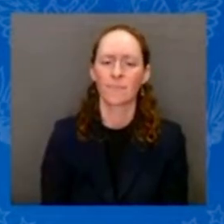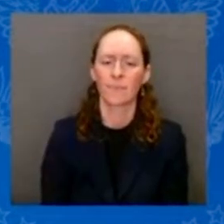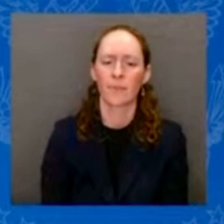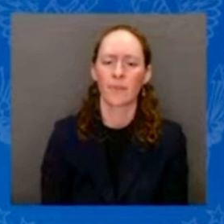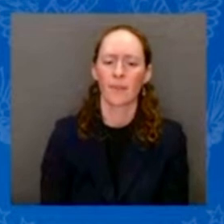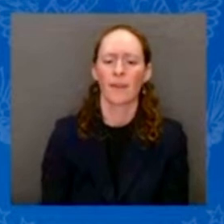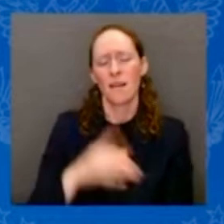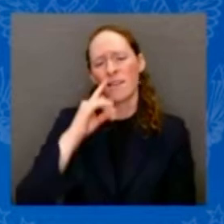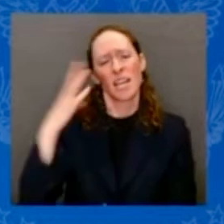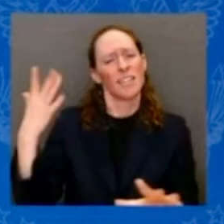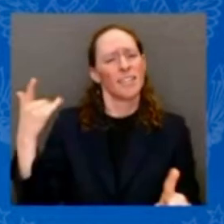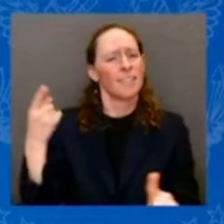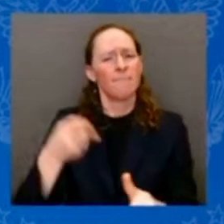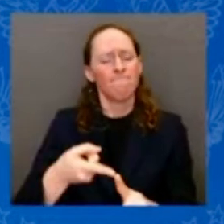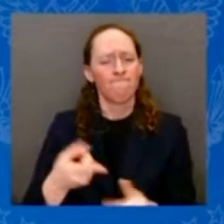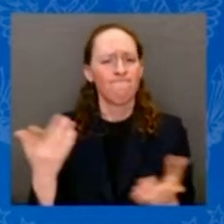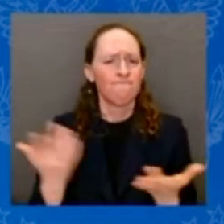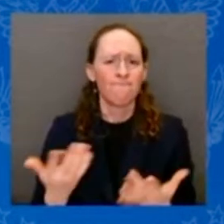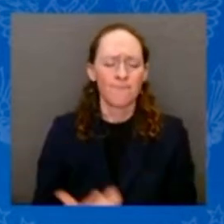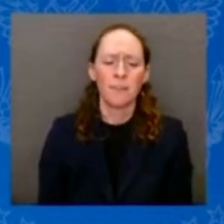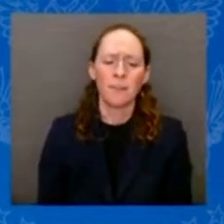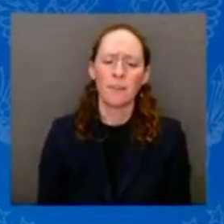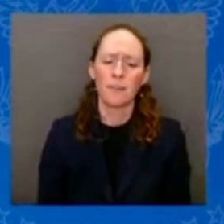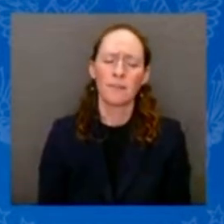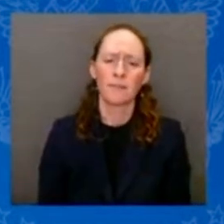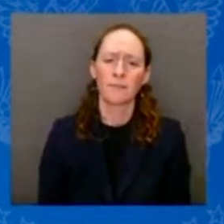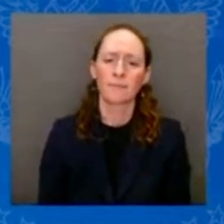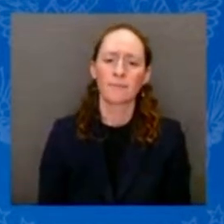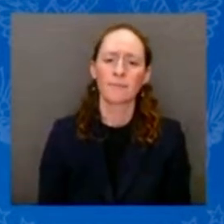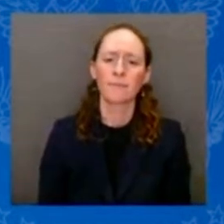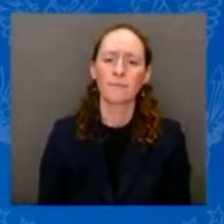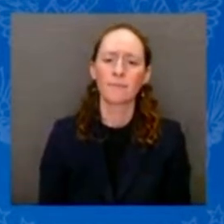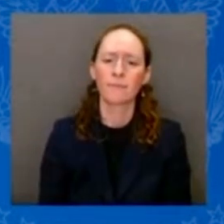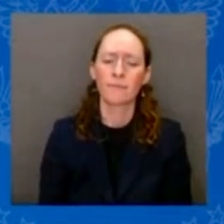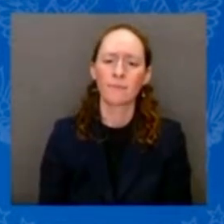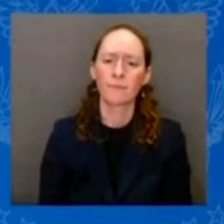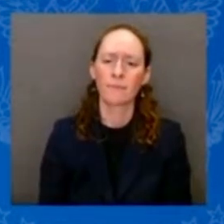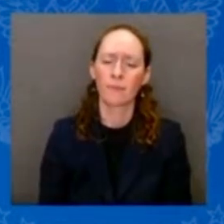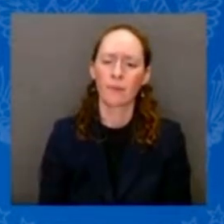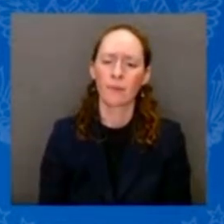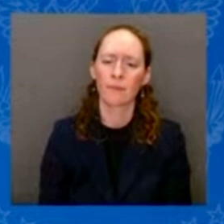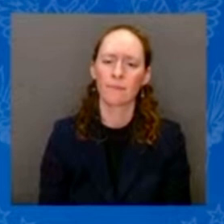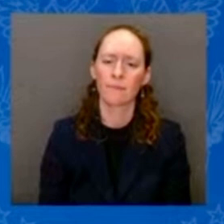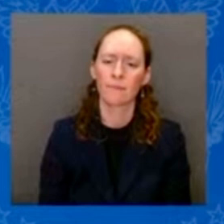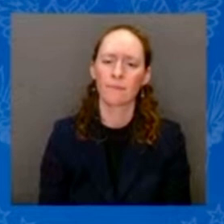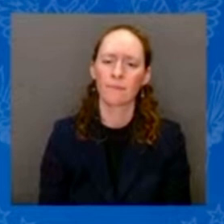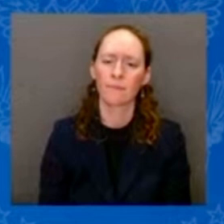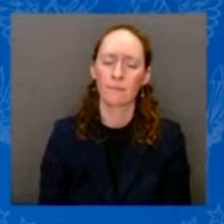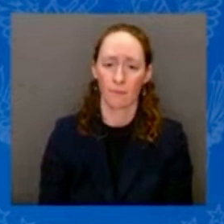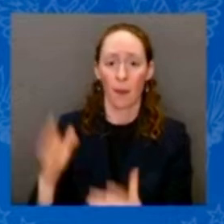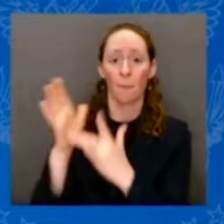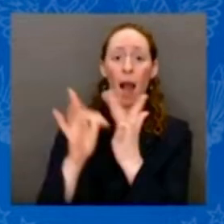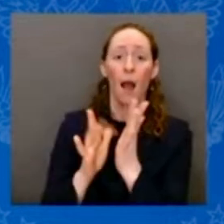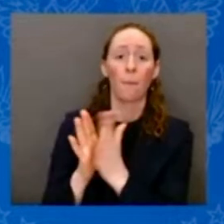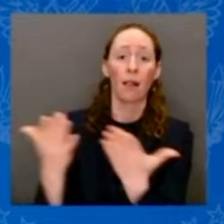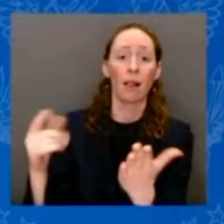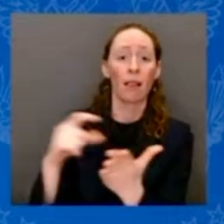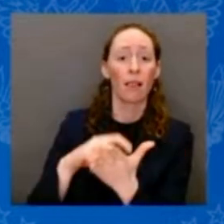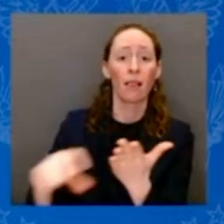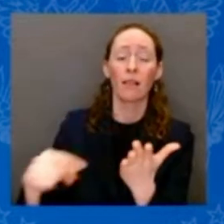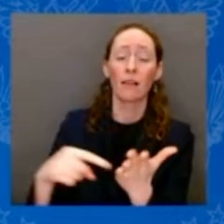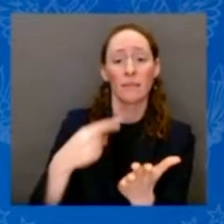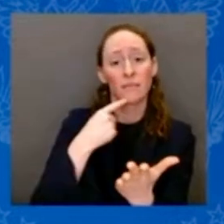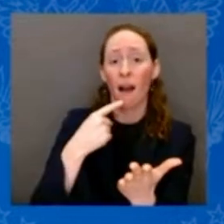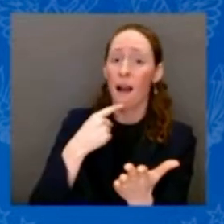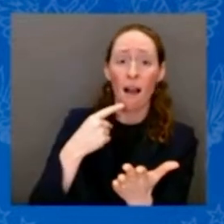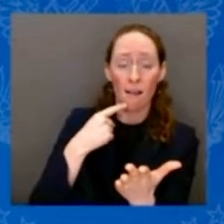Scripture says, the Lord is near to the brokenhearted and saves the crushed